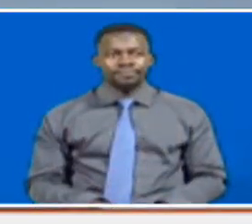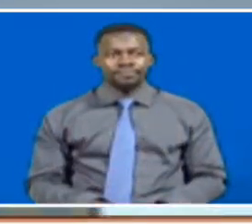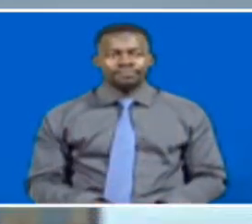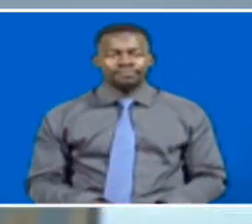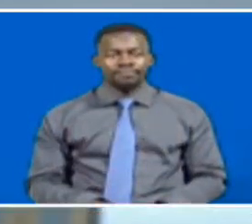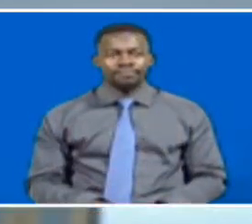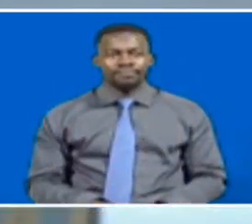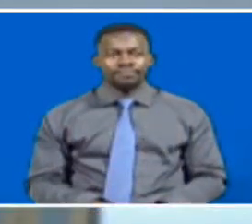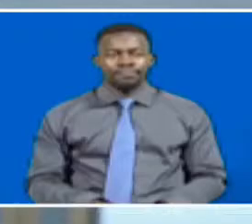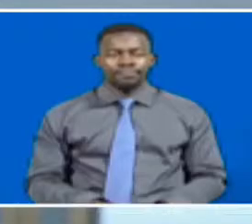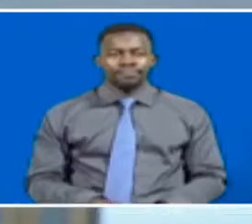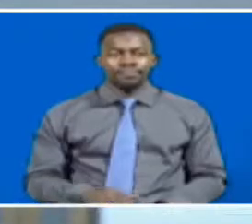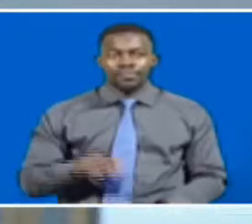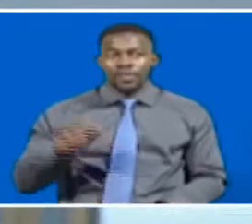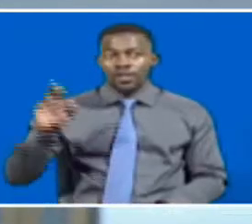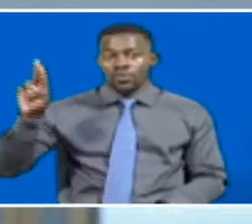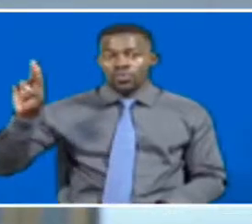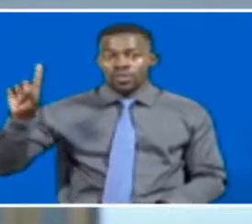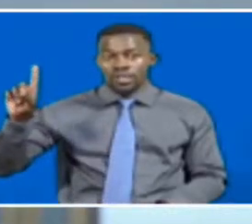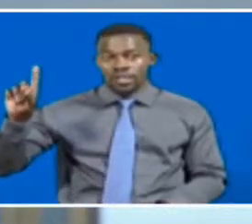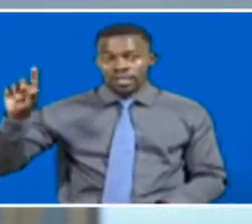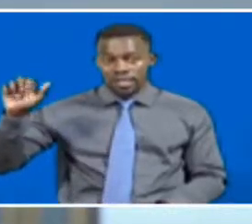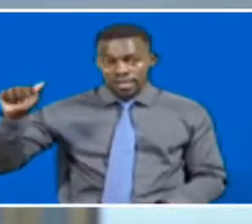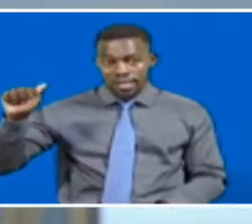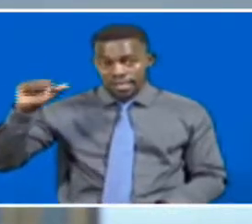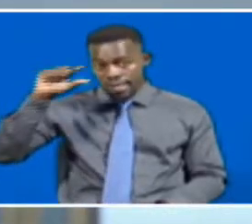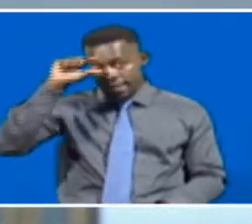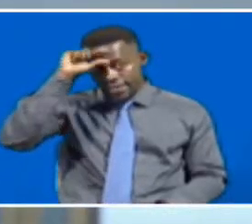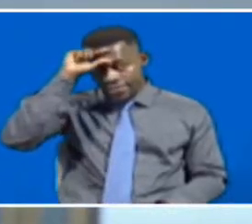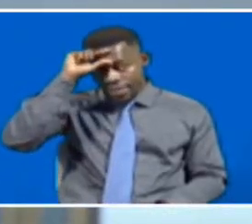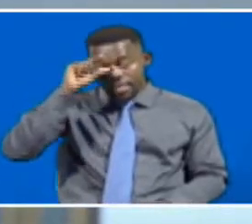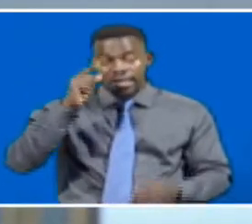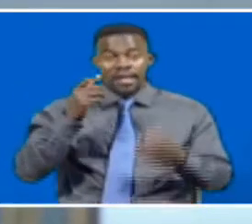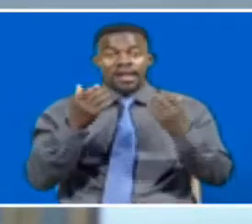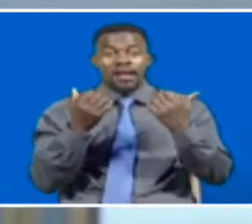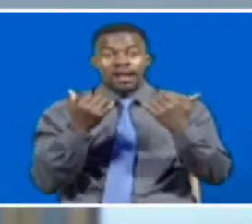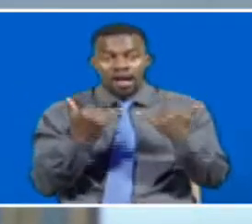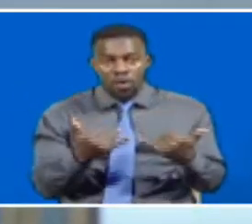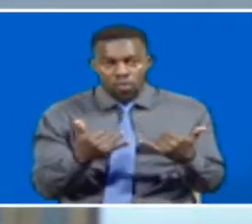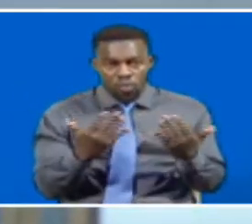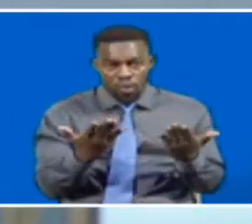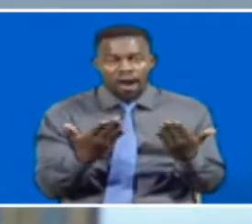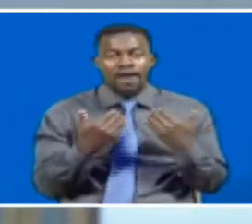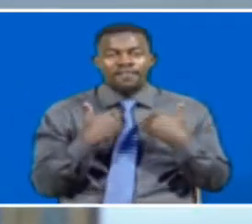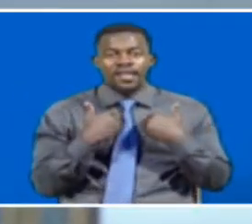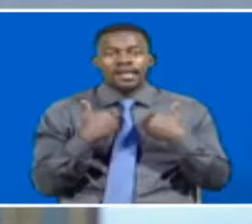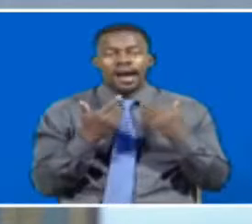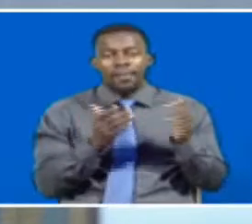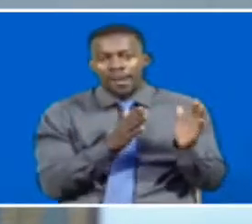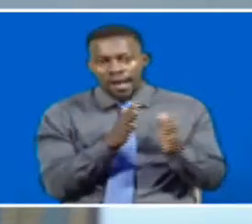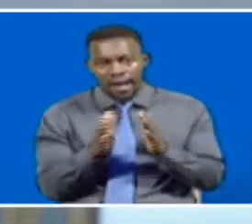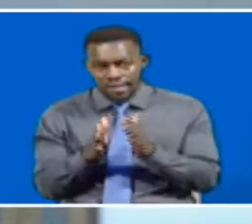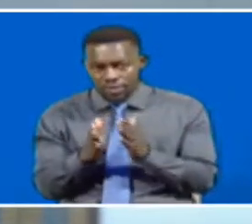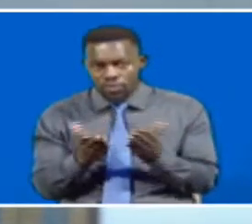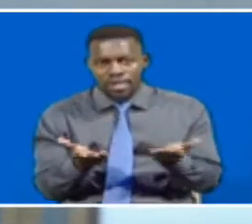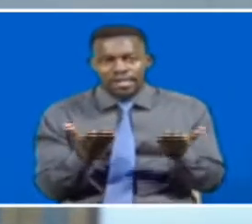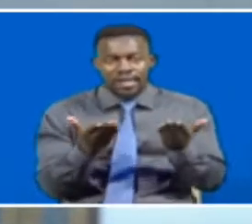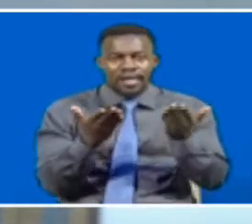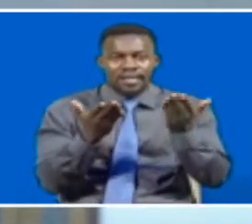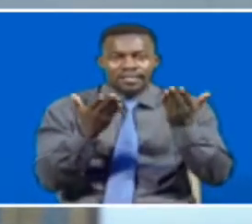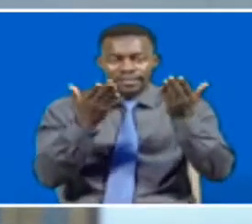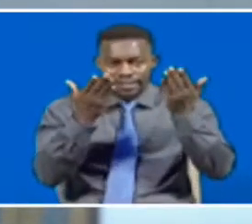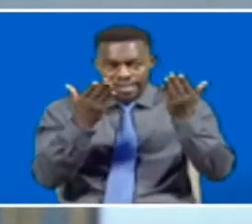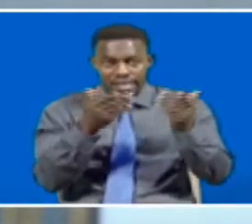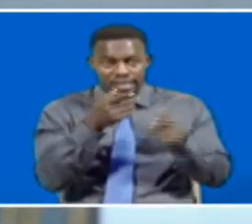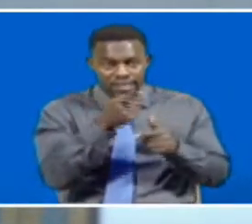Now, the Kenya Kwanza government has embarked on efforts to boost rice markets for the Lower Nzoia Irrigation Scheme project that cuts across both Siaya